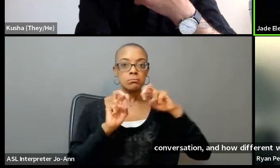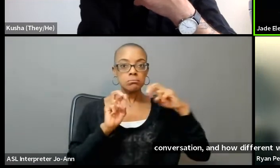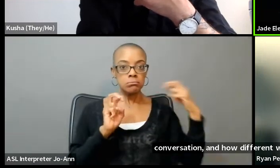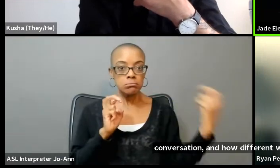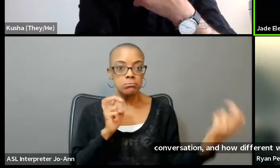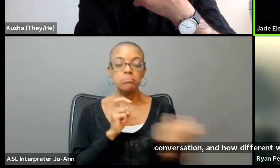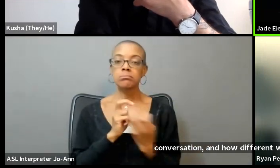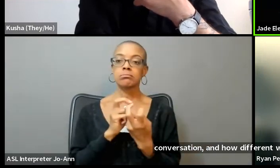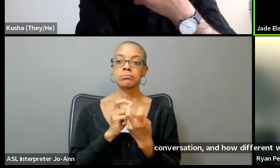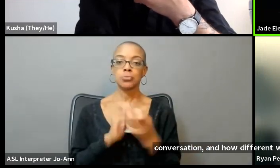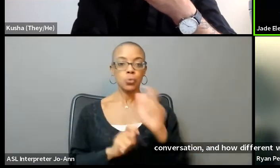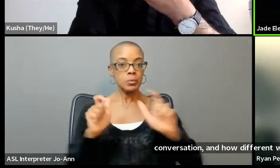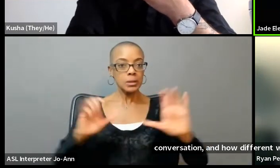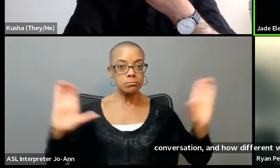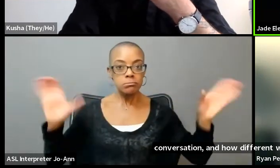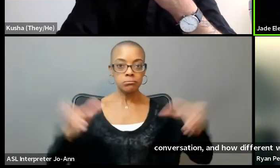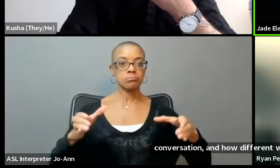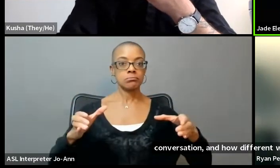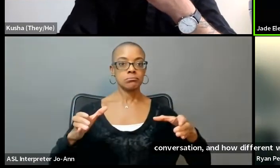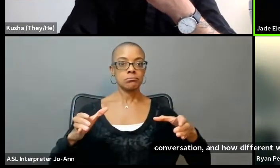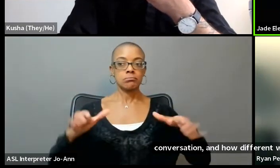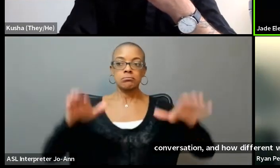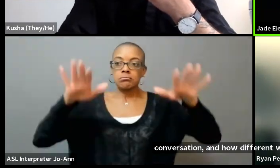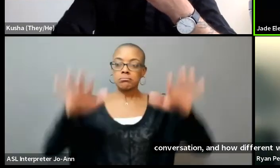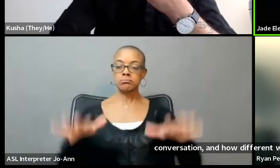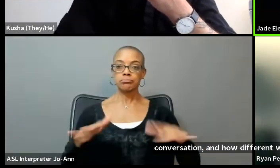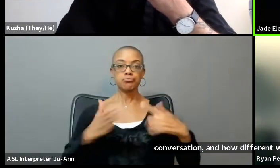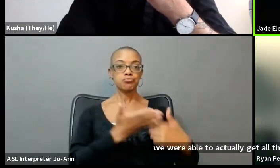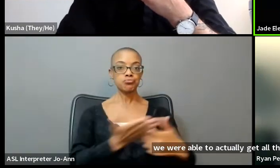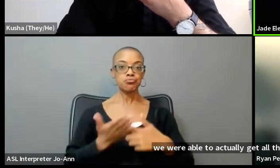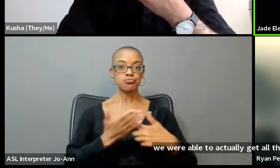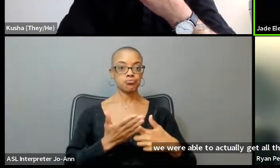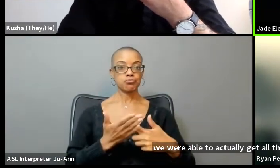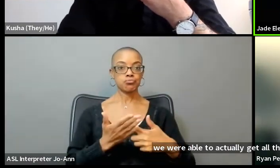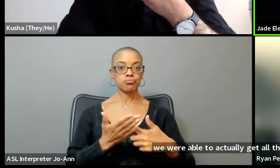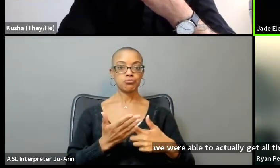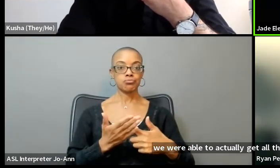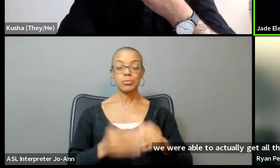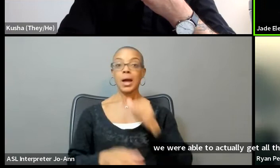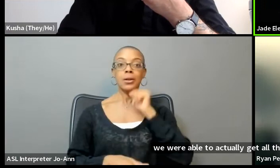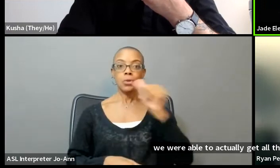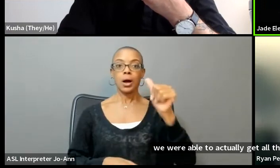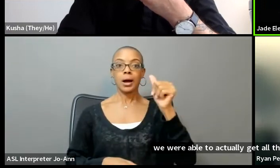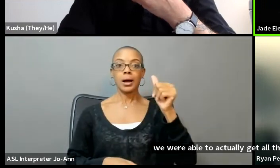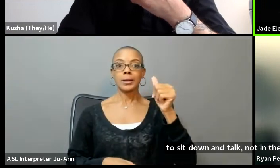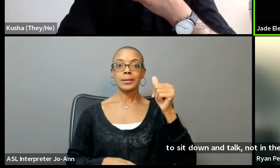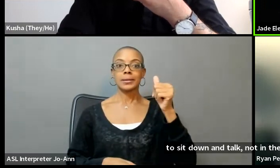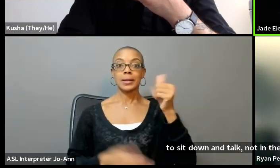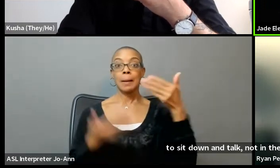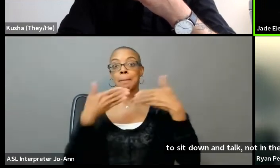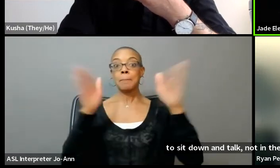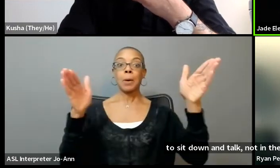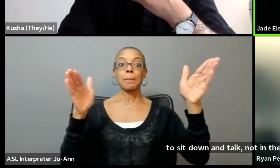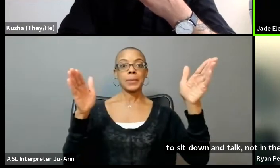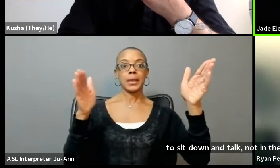get all those people together to sit down and talk, not in the public forum that happened months later over at